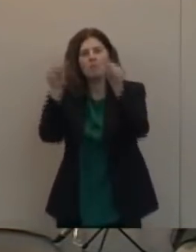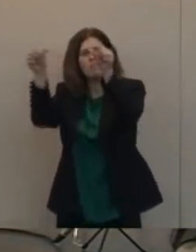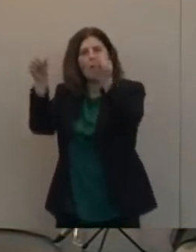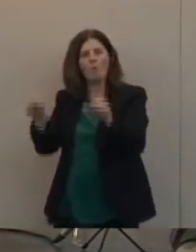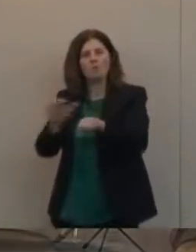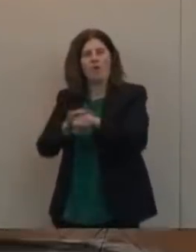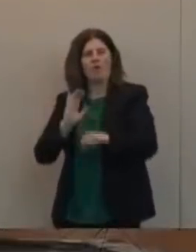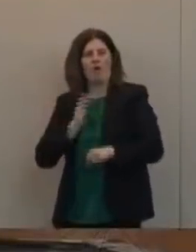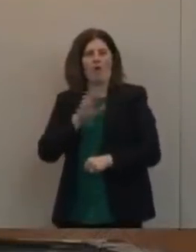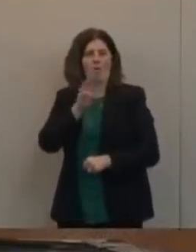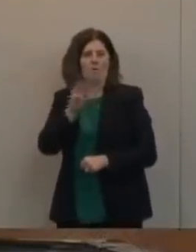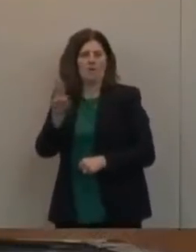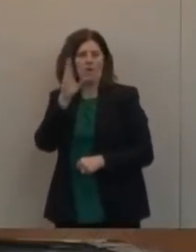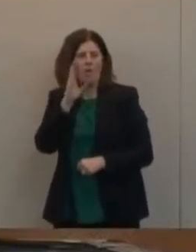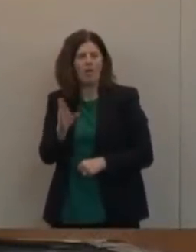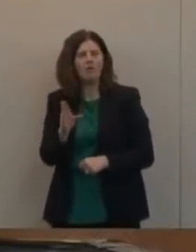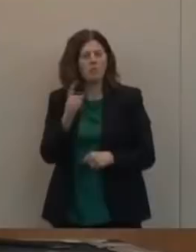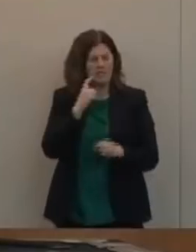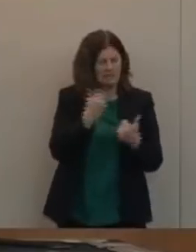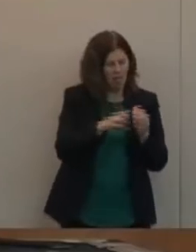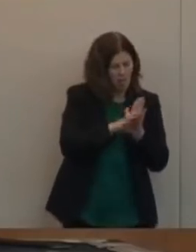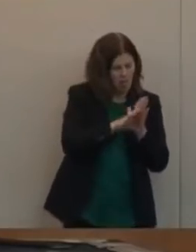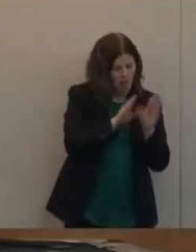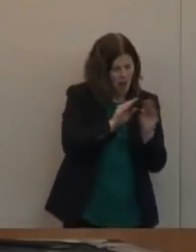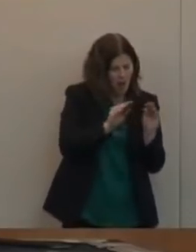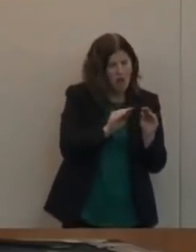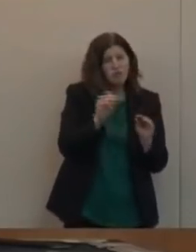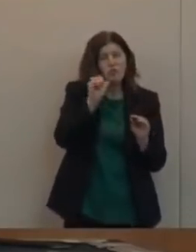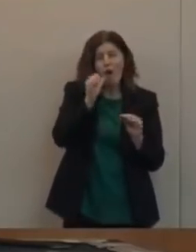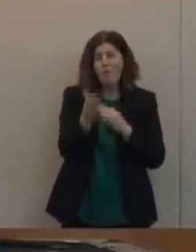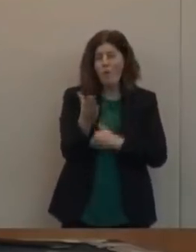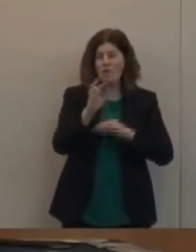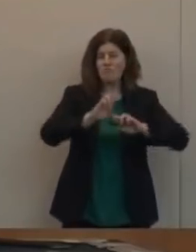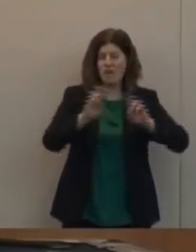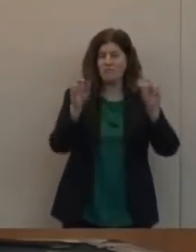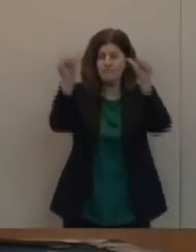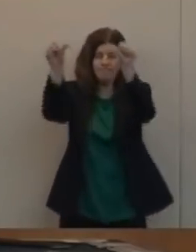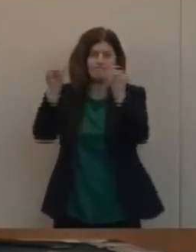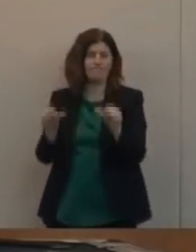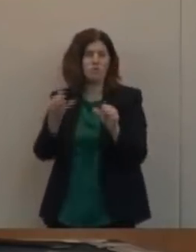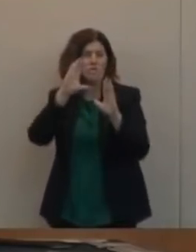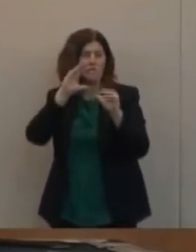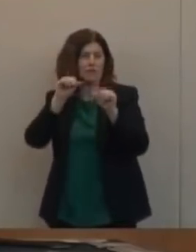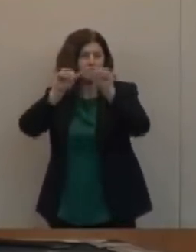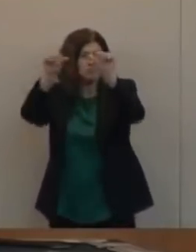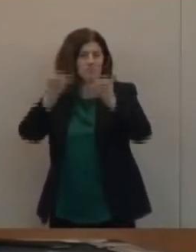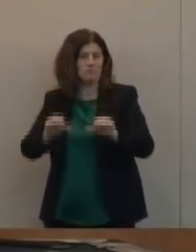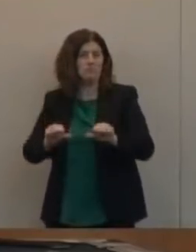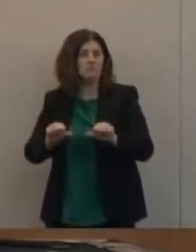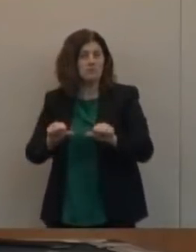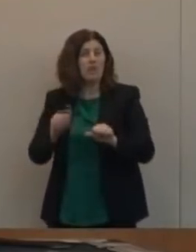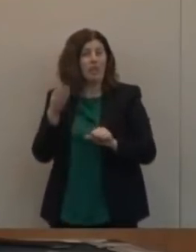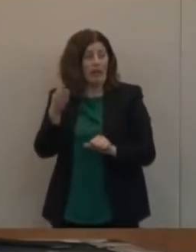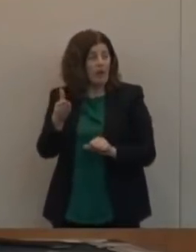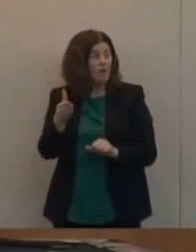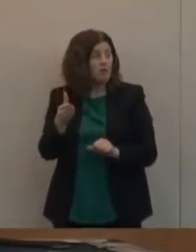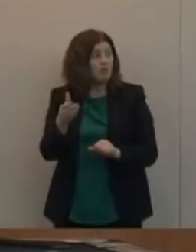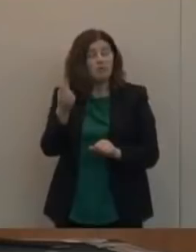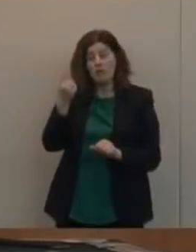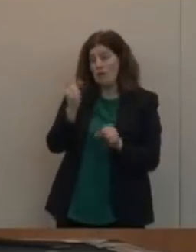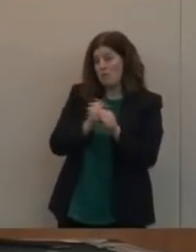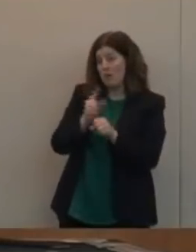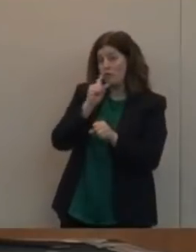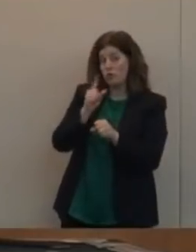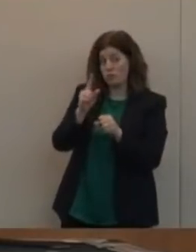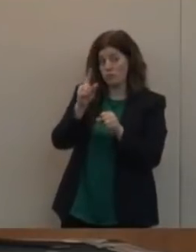website. It should be fully developed by tomorrow morning, and you should expect to get that. And Nora, would you make sure that we get